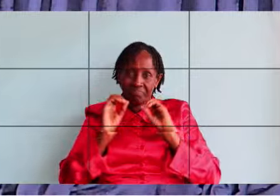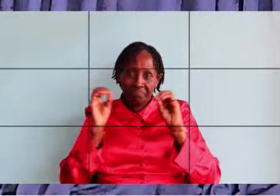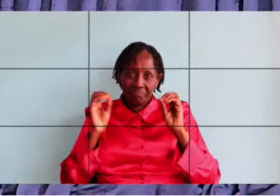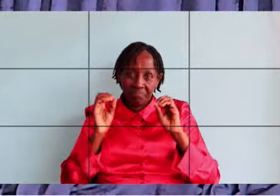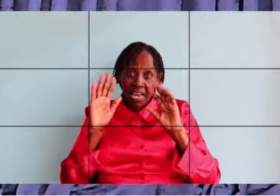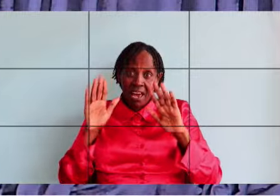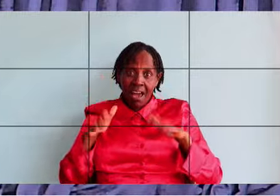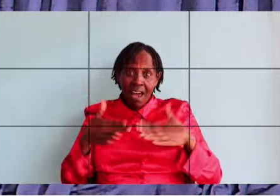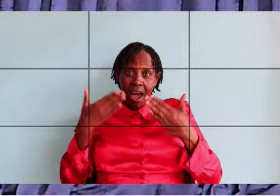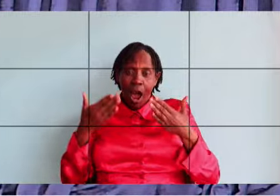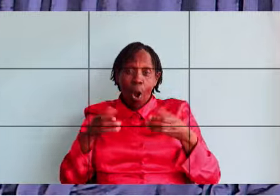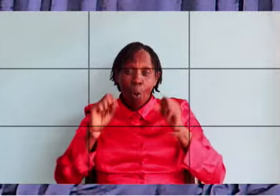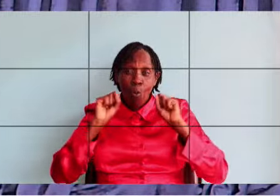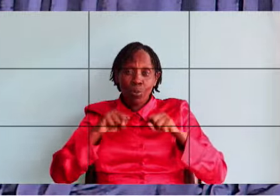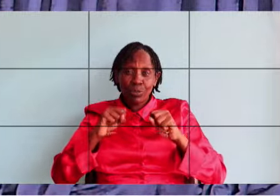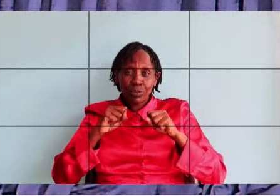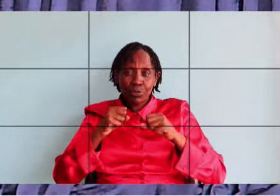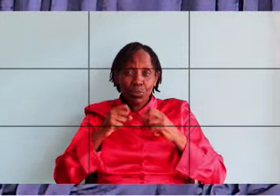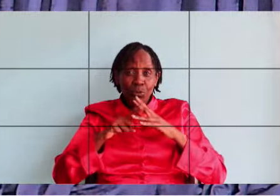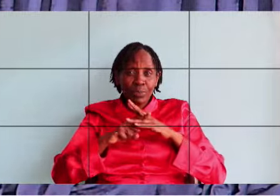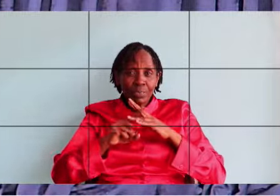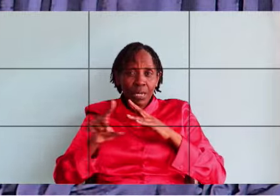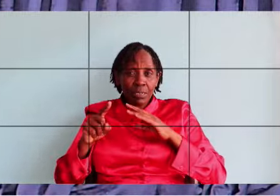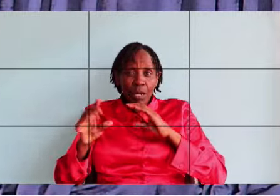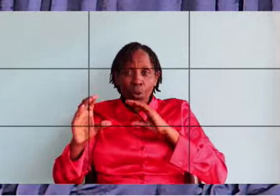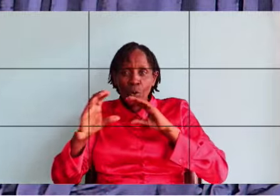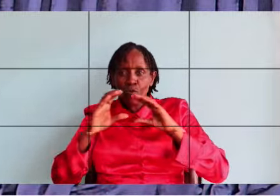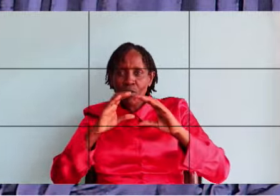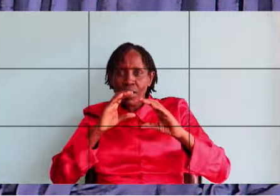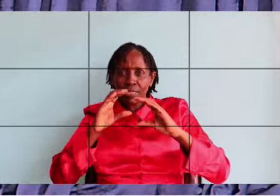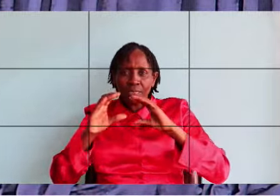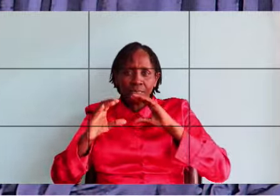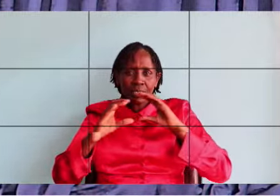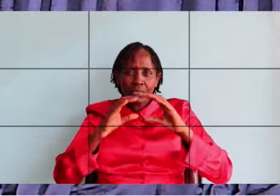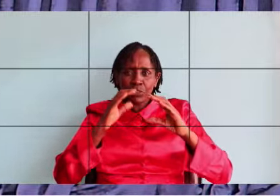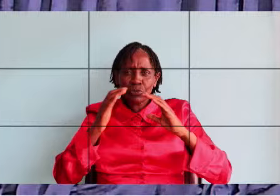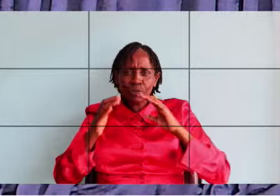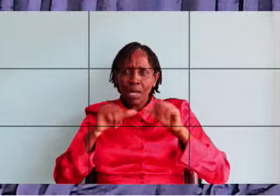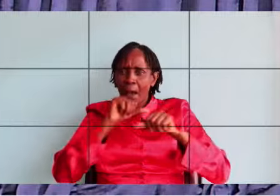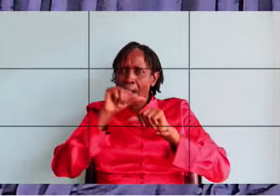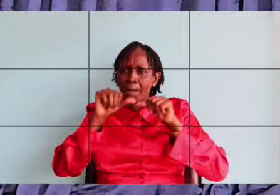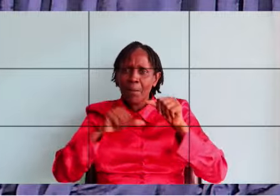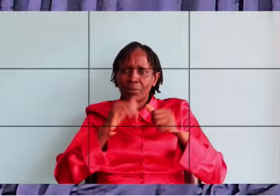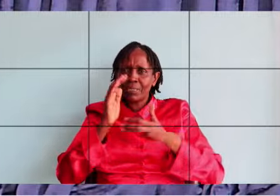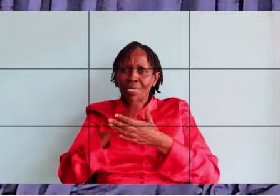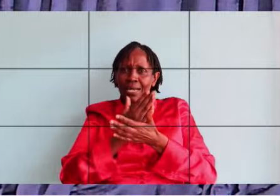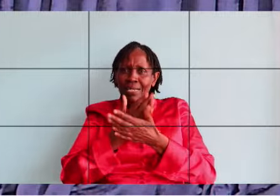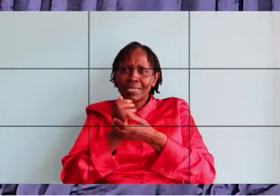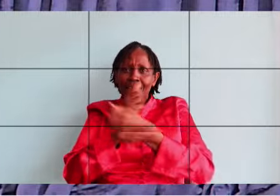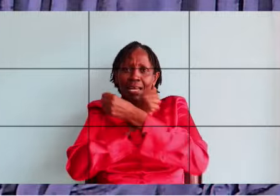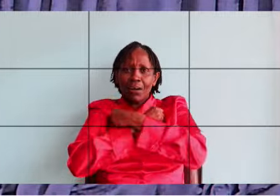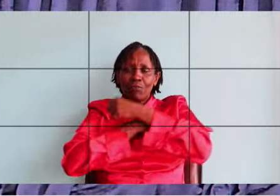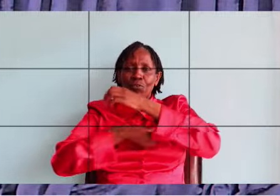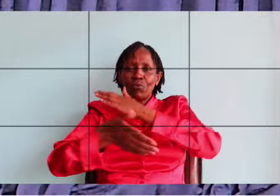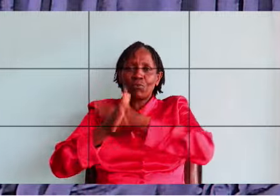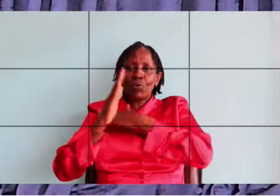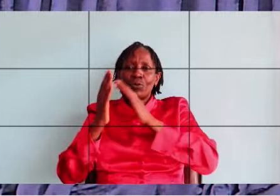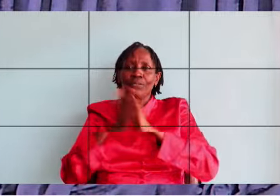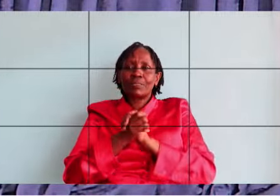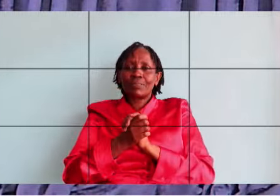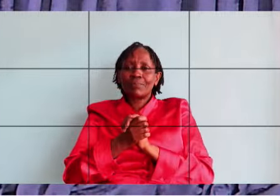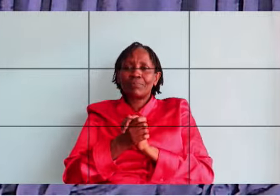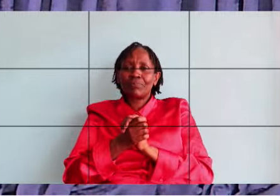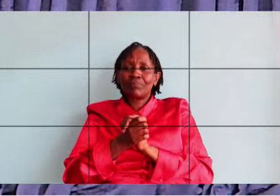with somebody to be able to share the love of God. I think those are things which need to make us wake up. Don't you think